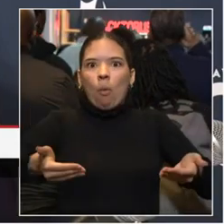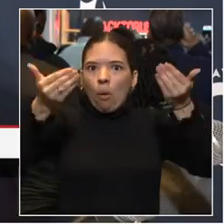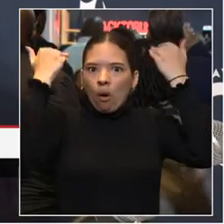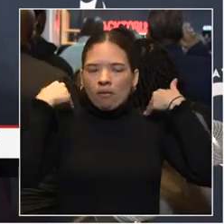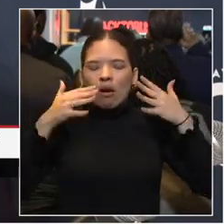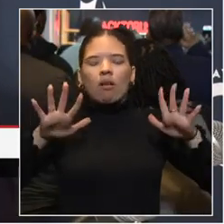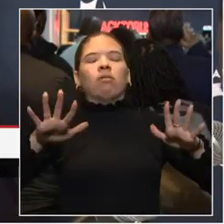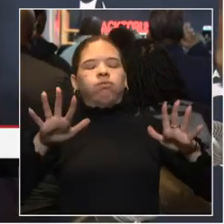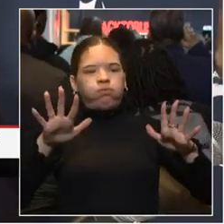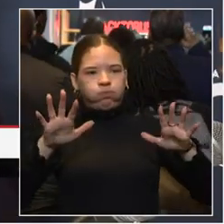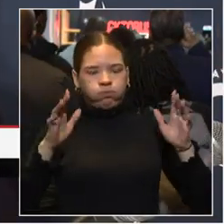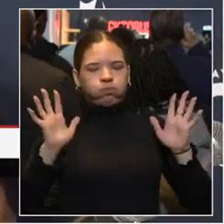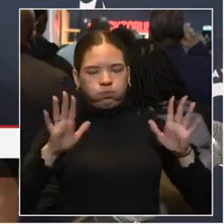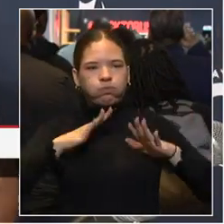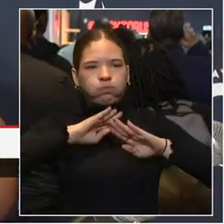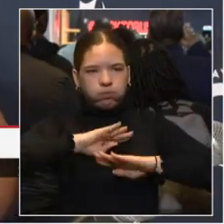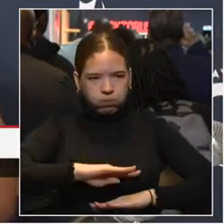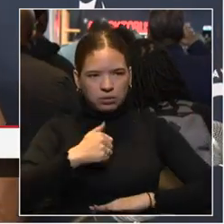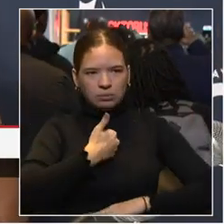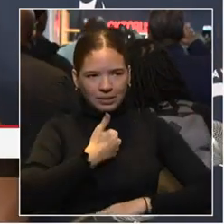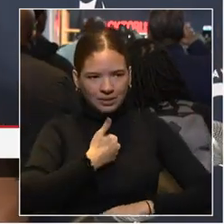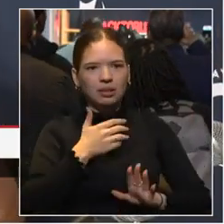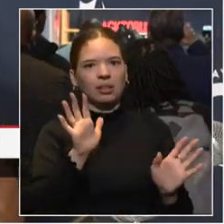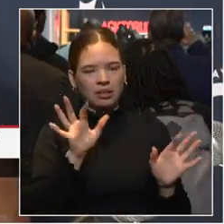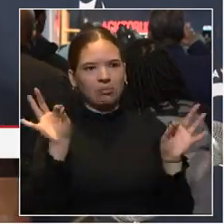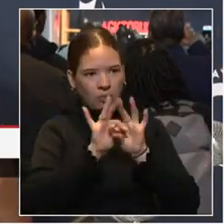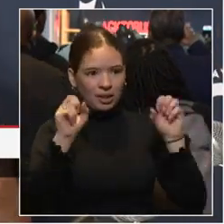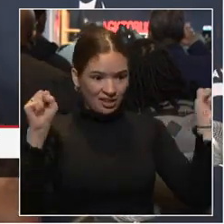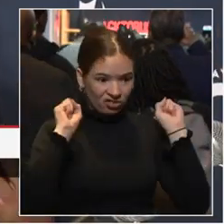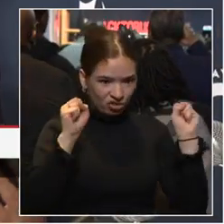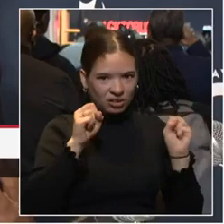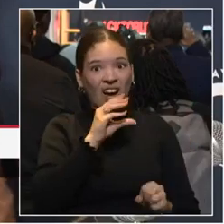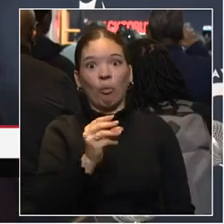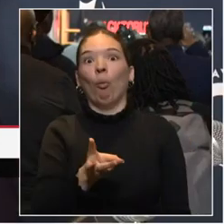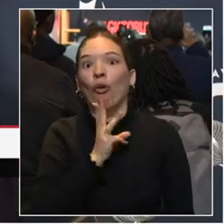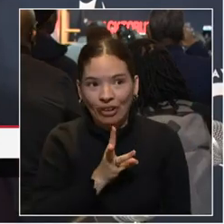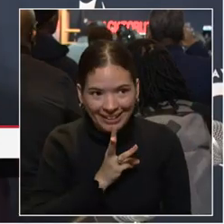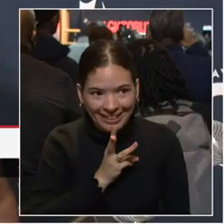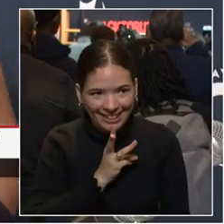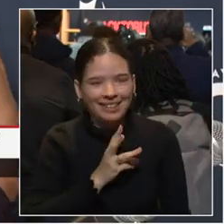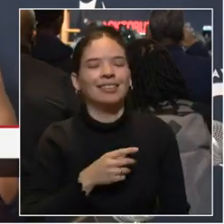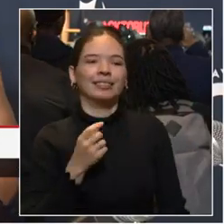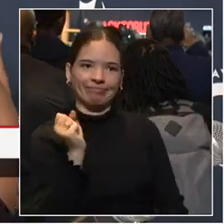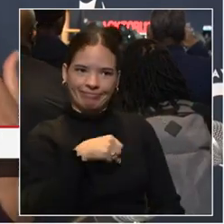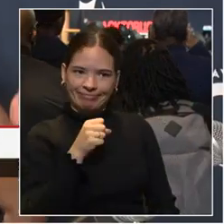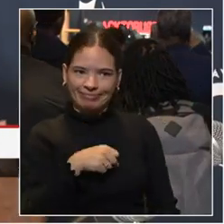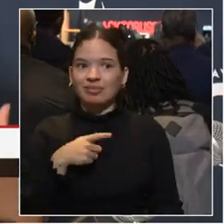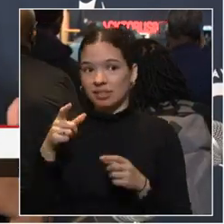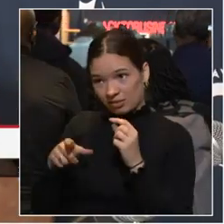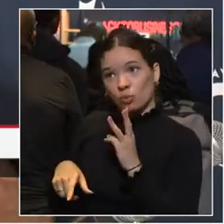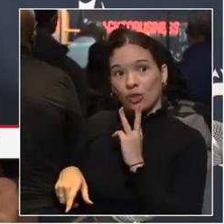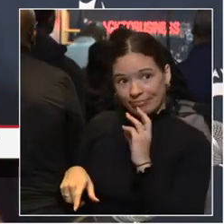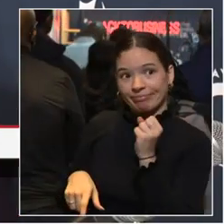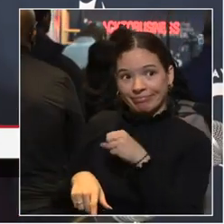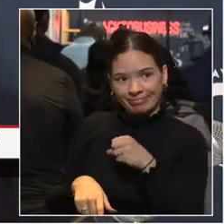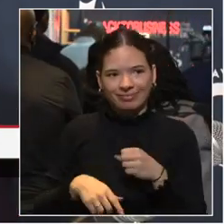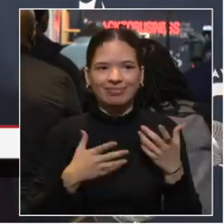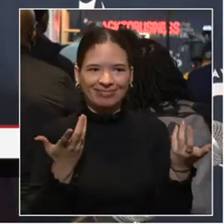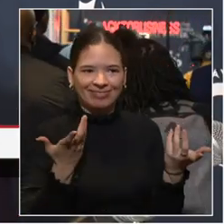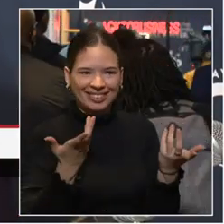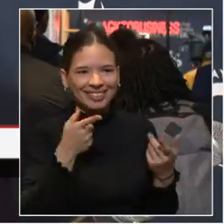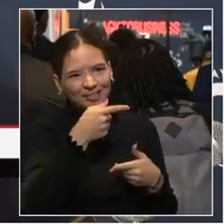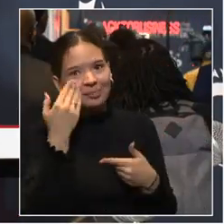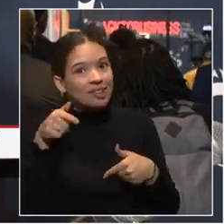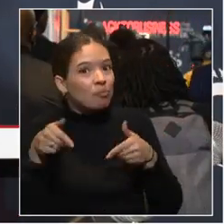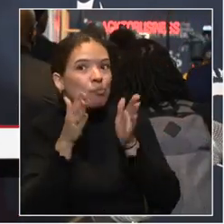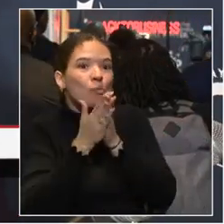water, That's a good one. to read. I'm not just saying that because we're also in a bookstore, but to keep up with